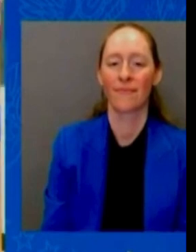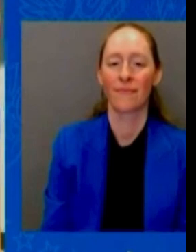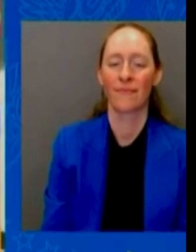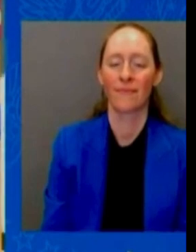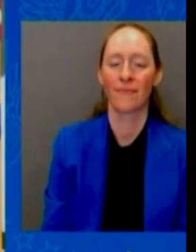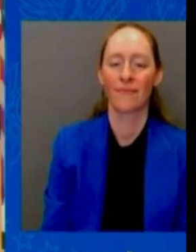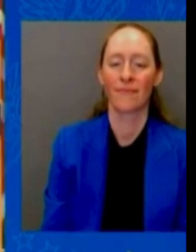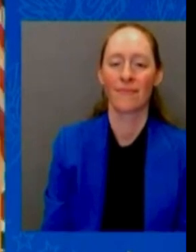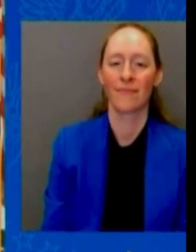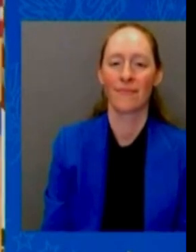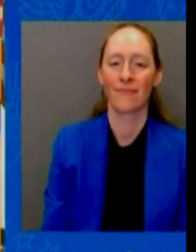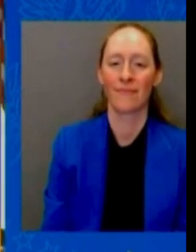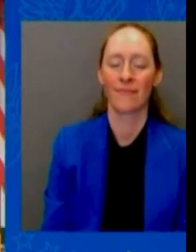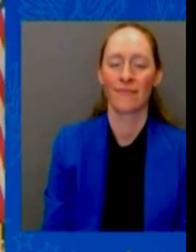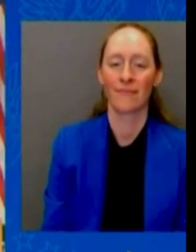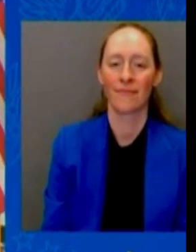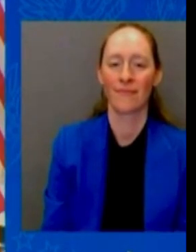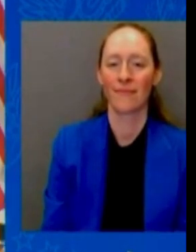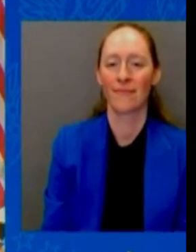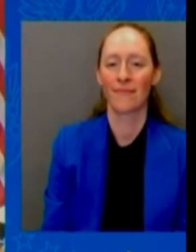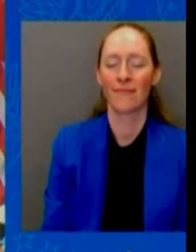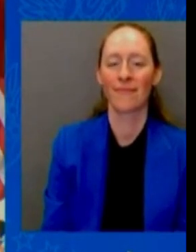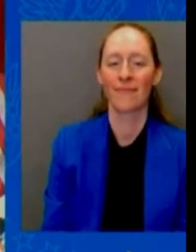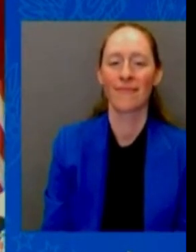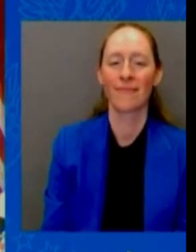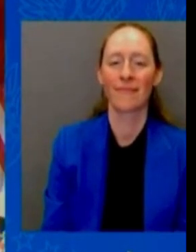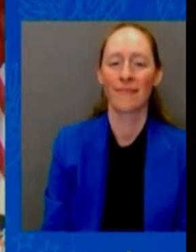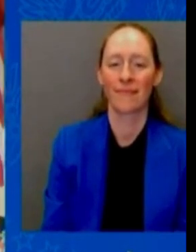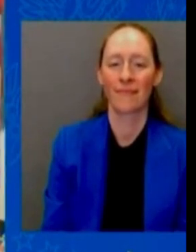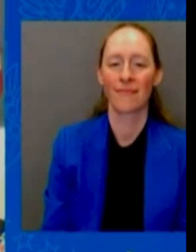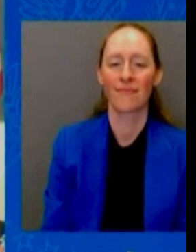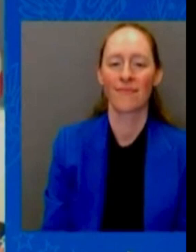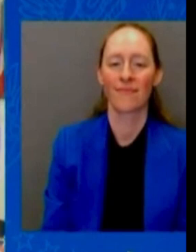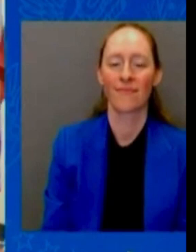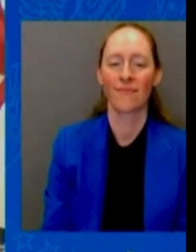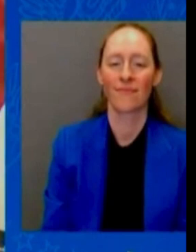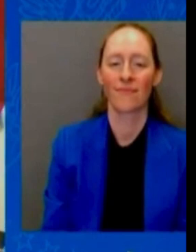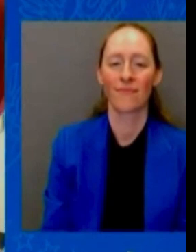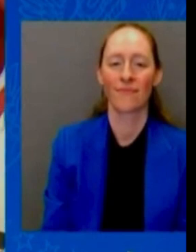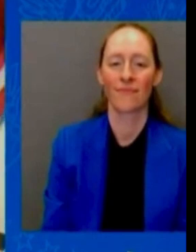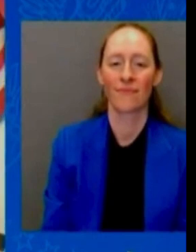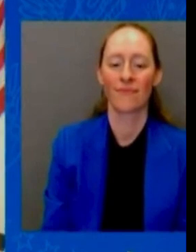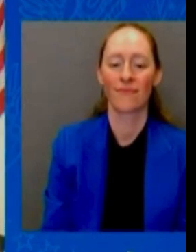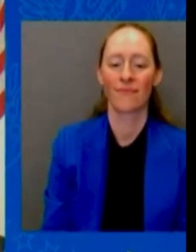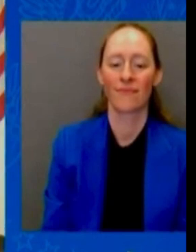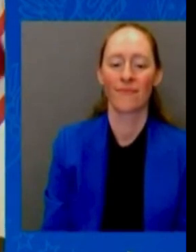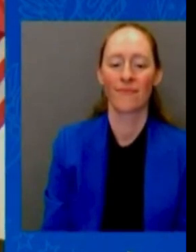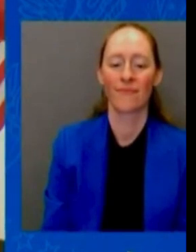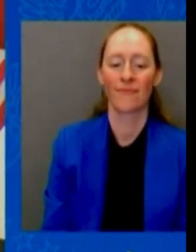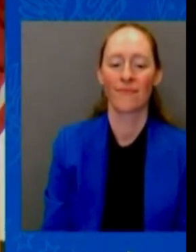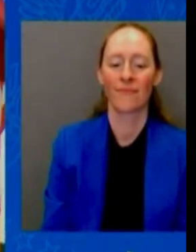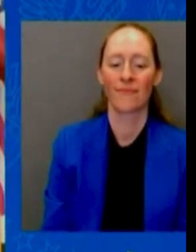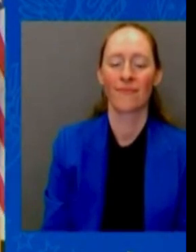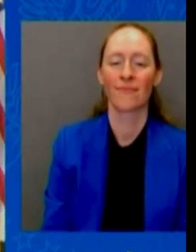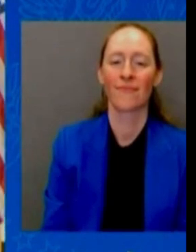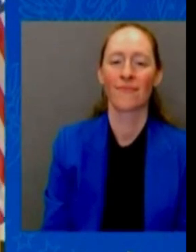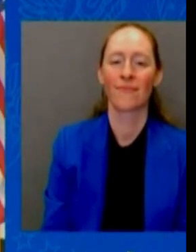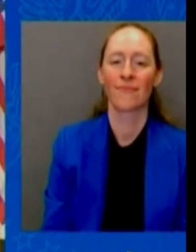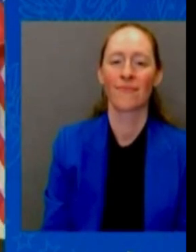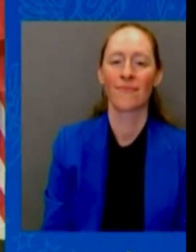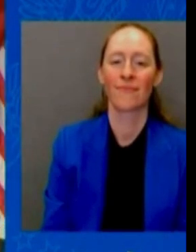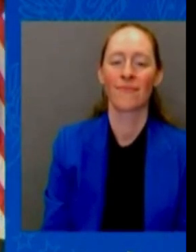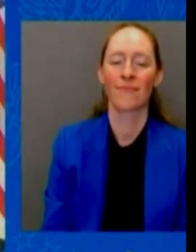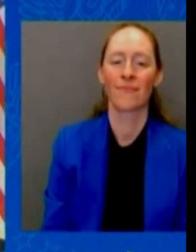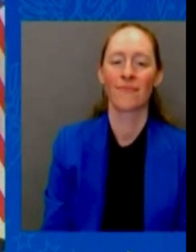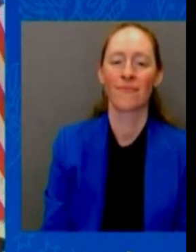la liberté. La France, dès les origines de l'indépendance américaine et